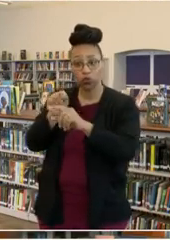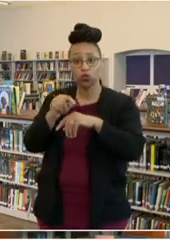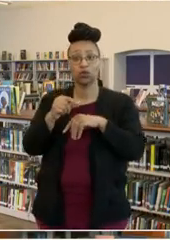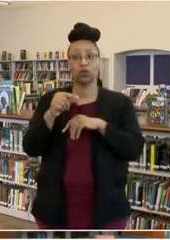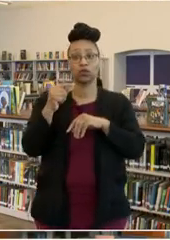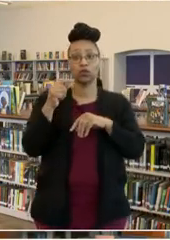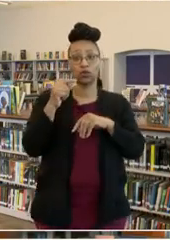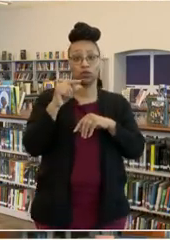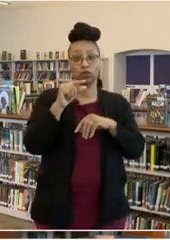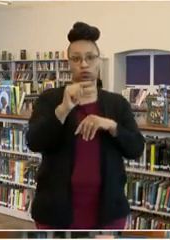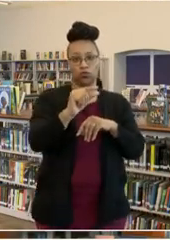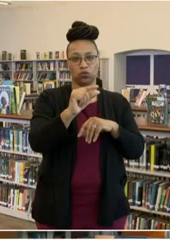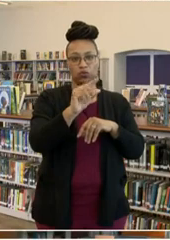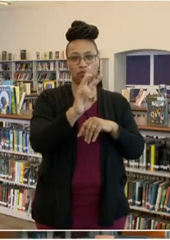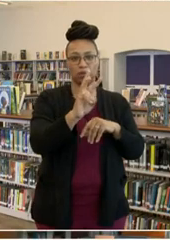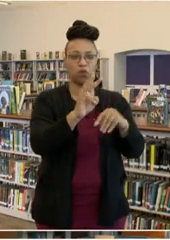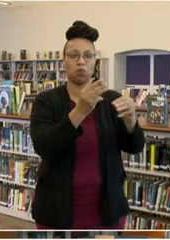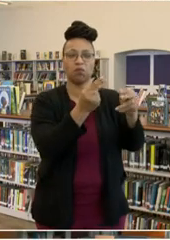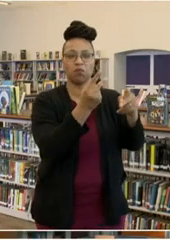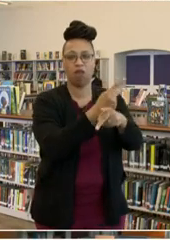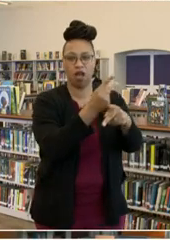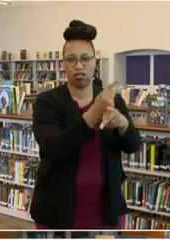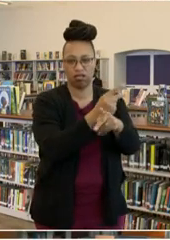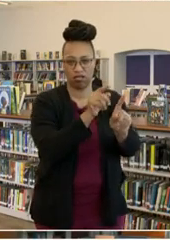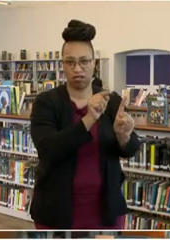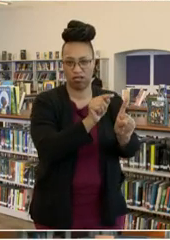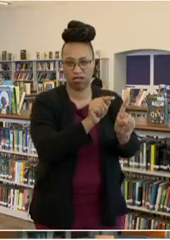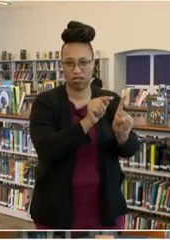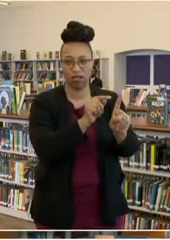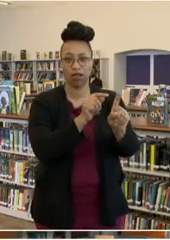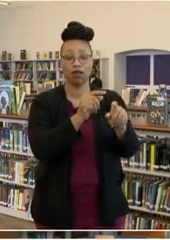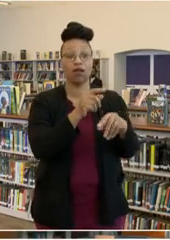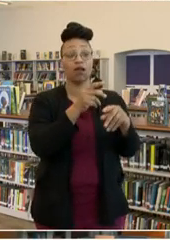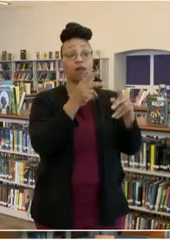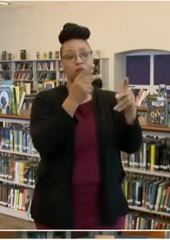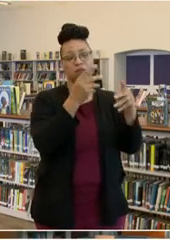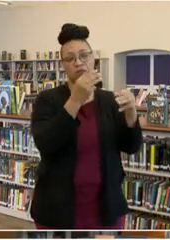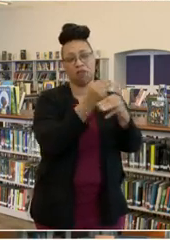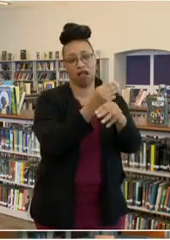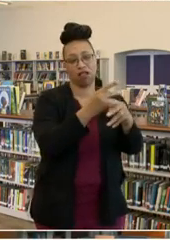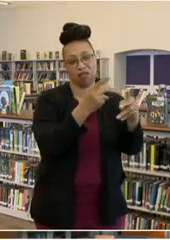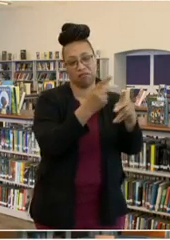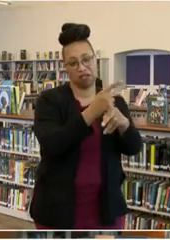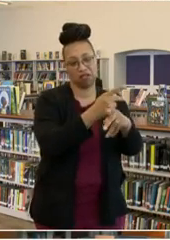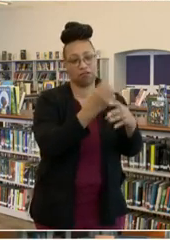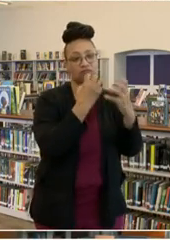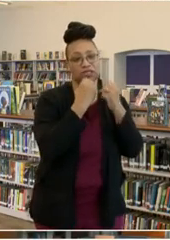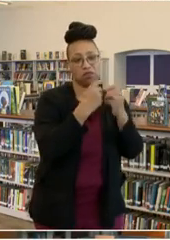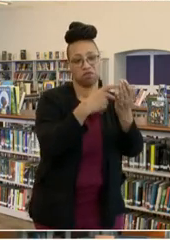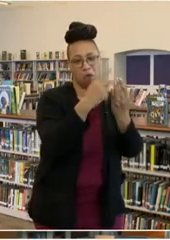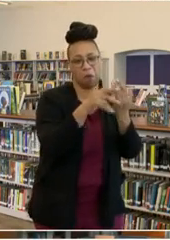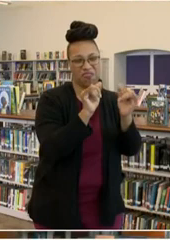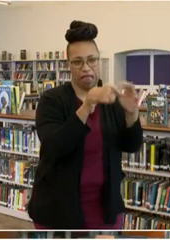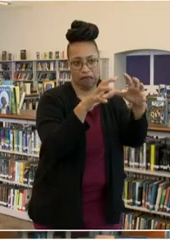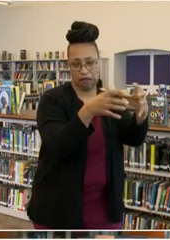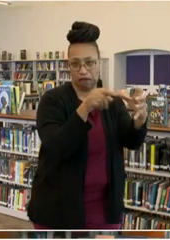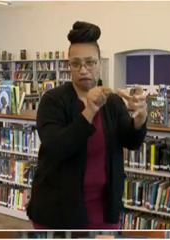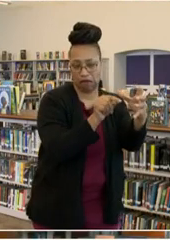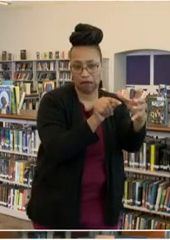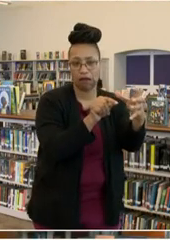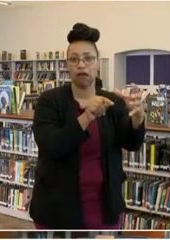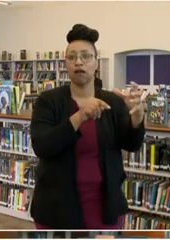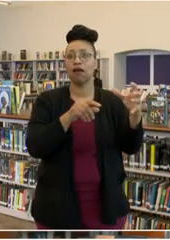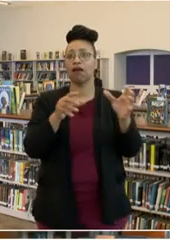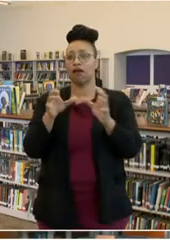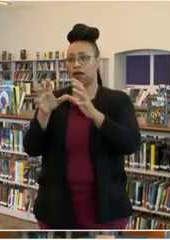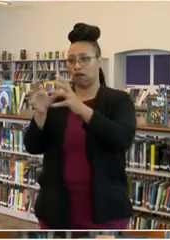American University, which is important to note the role that our higher education partners are playing in this investment, that